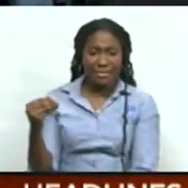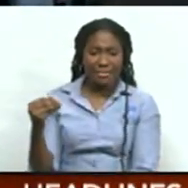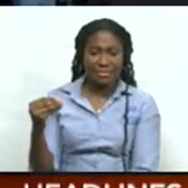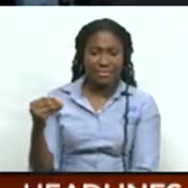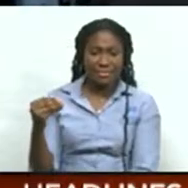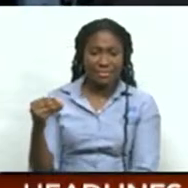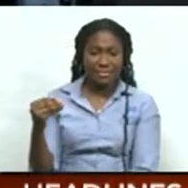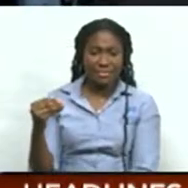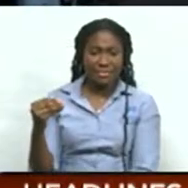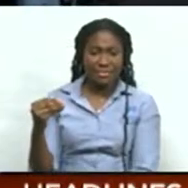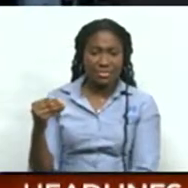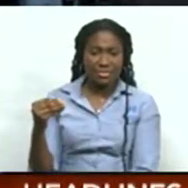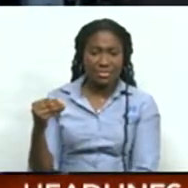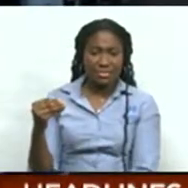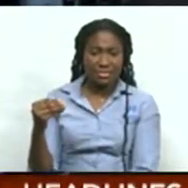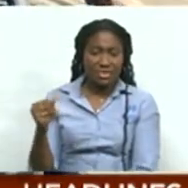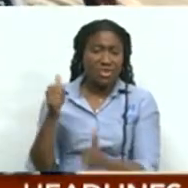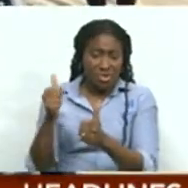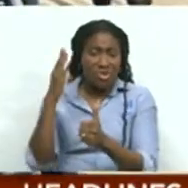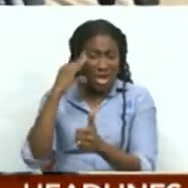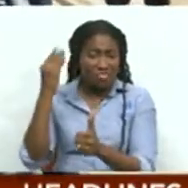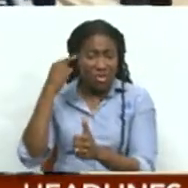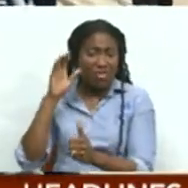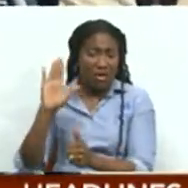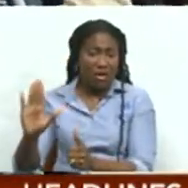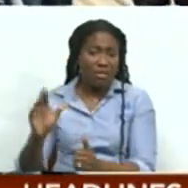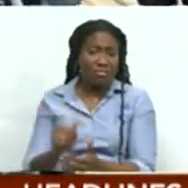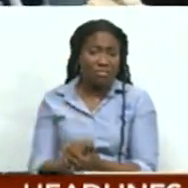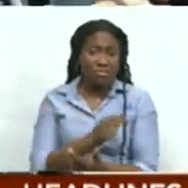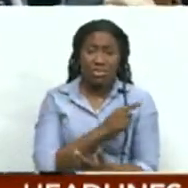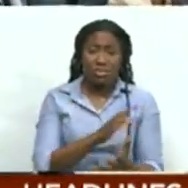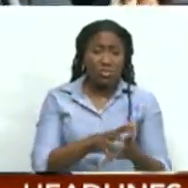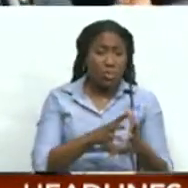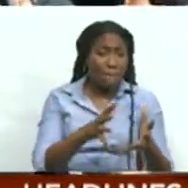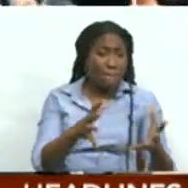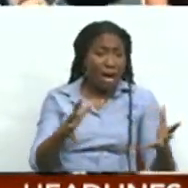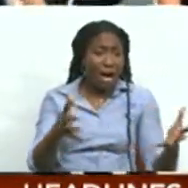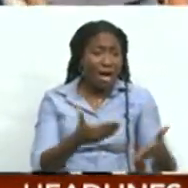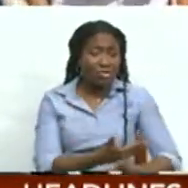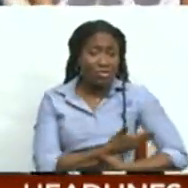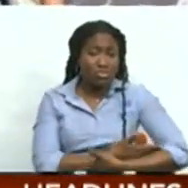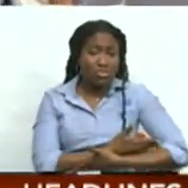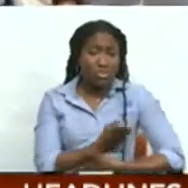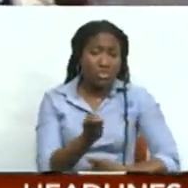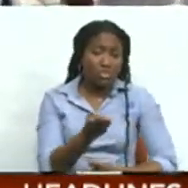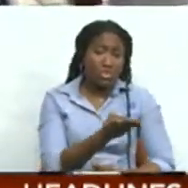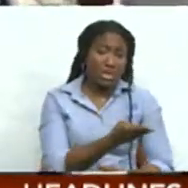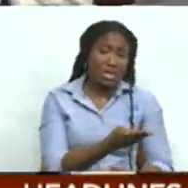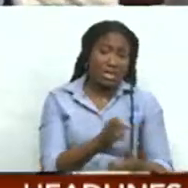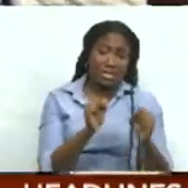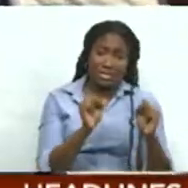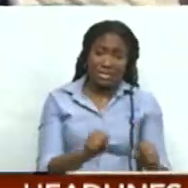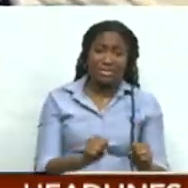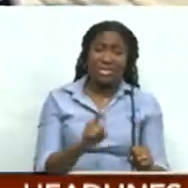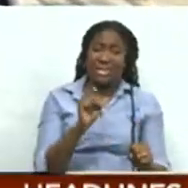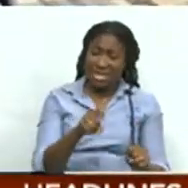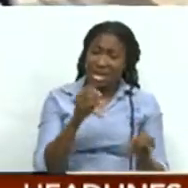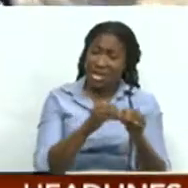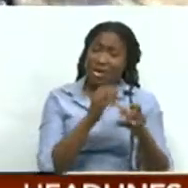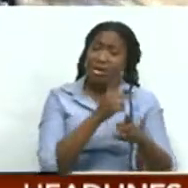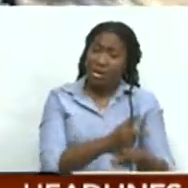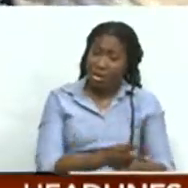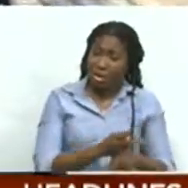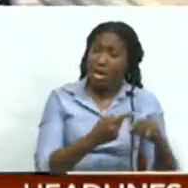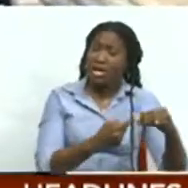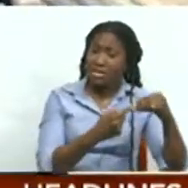it was good for her. Because that is too much. Yeah, you have to be more cautious, especially when babies